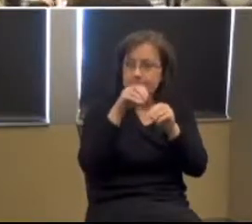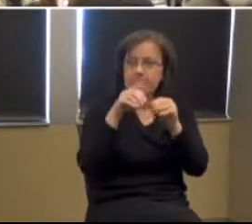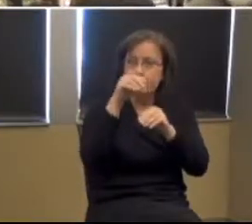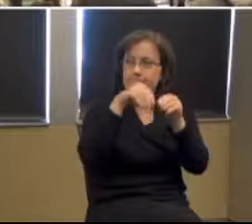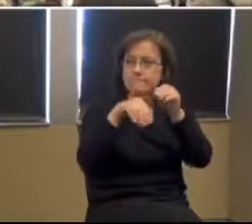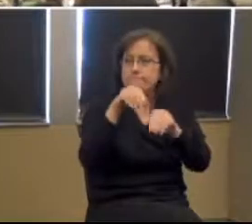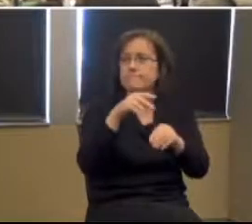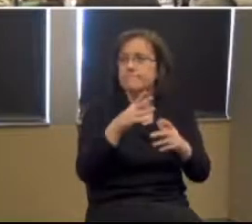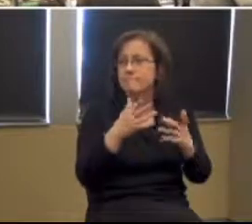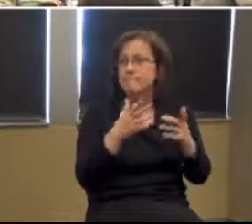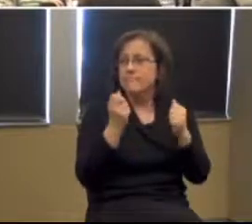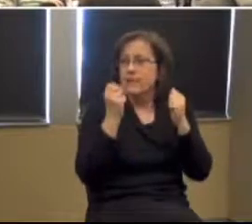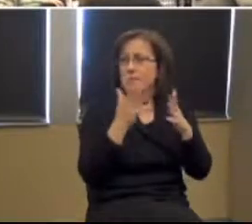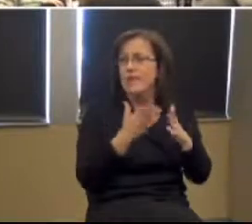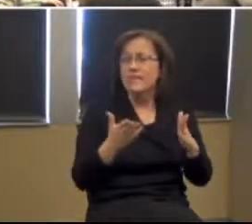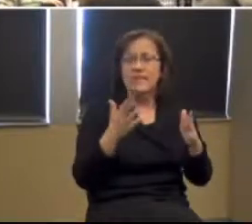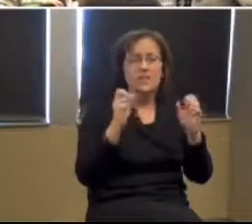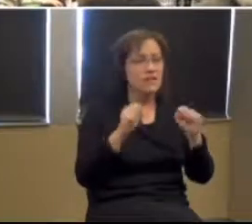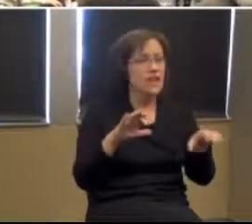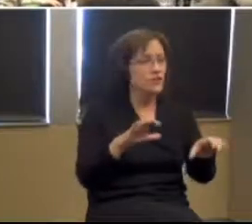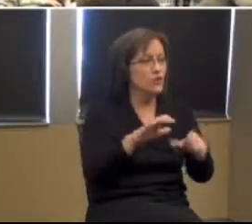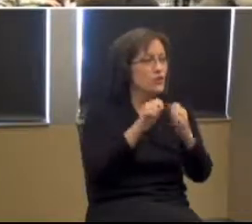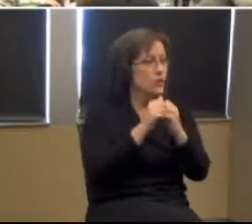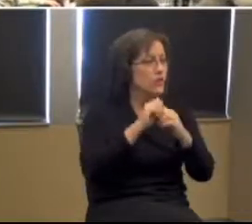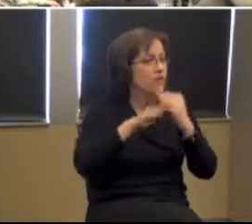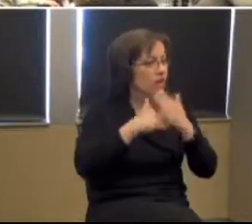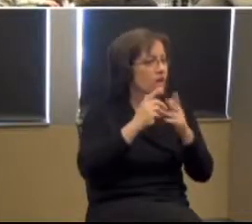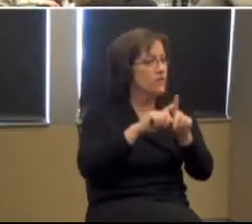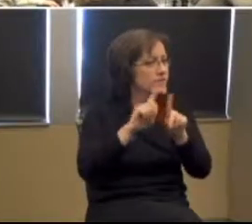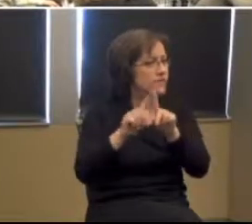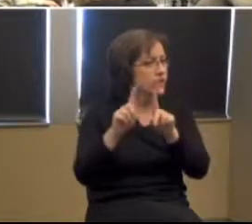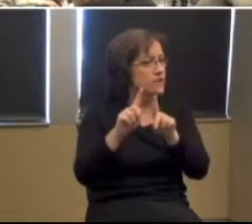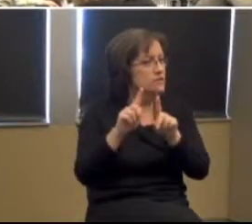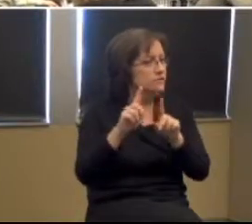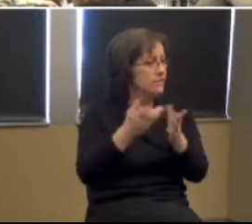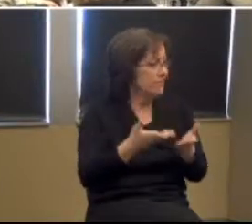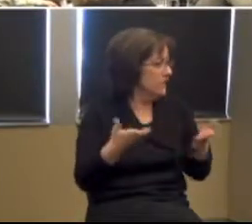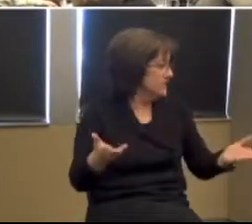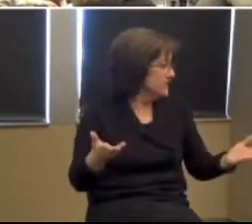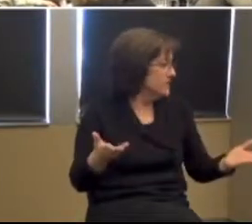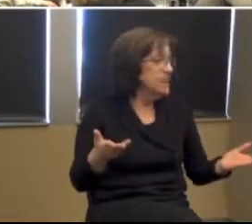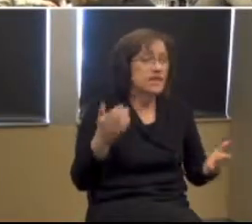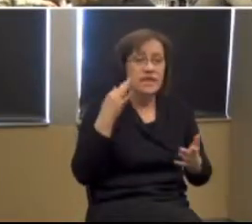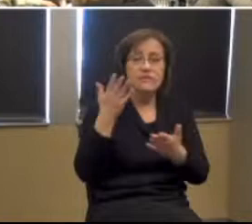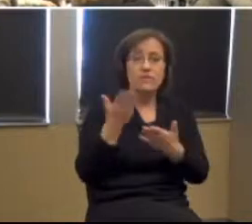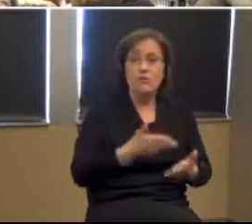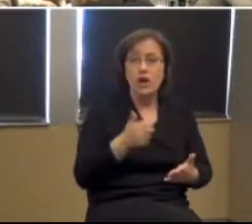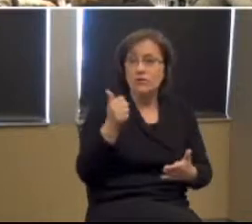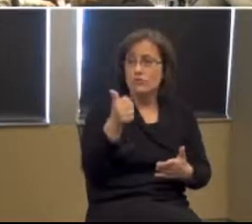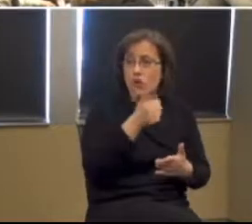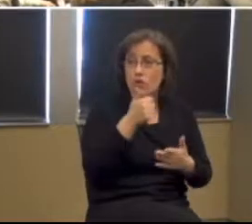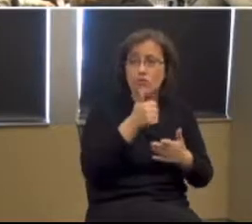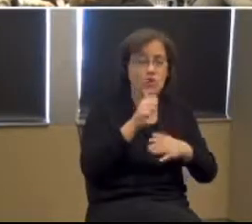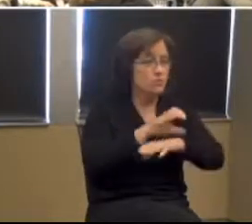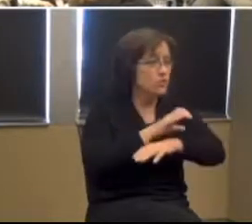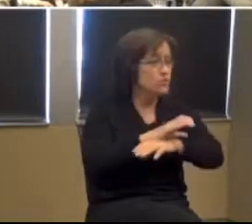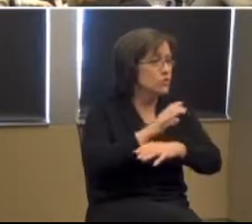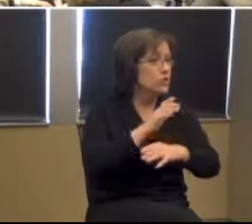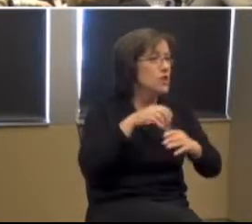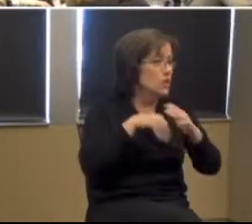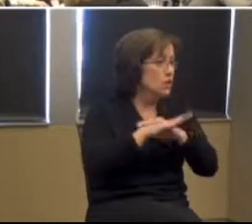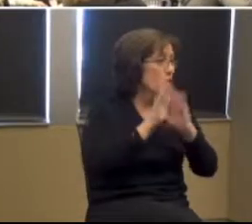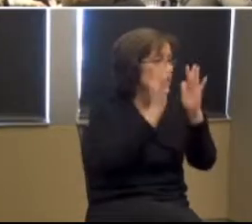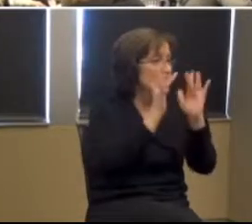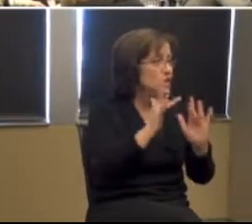with all of the different materials here. Feel free, if you brought your own computers, hop onto the internet. We have all of the computers